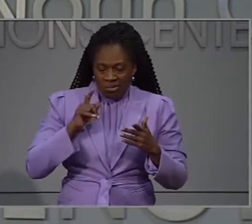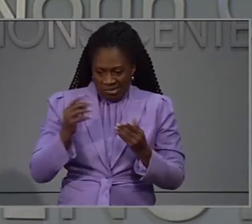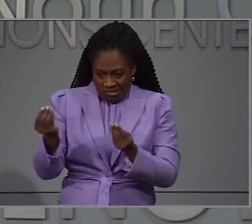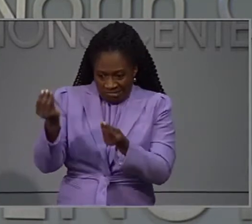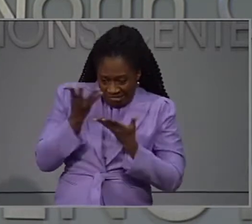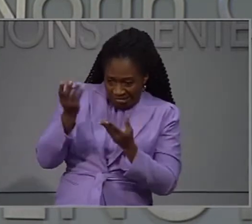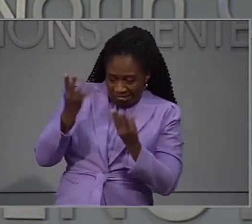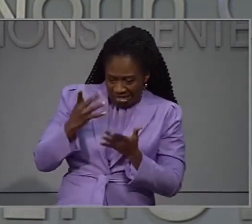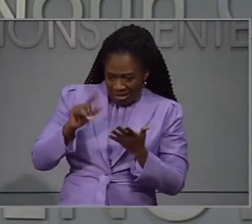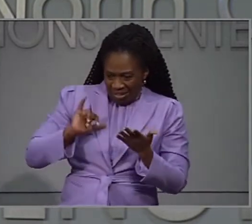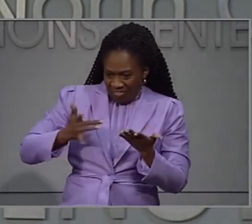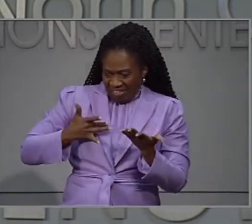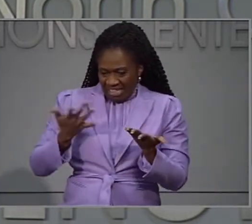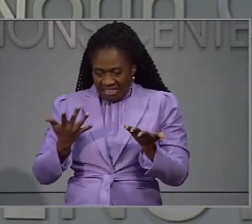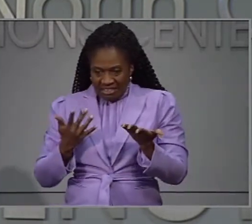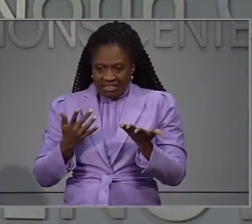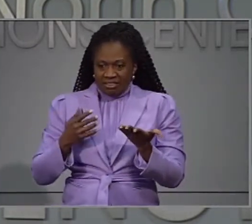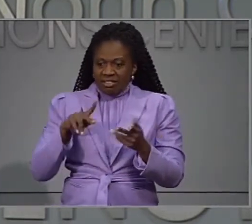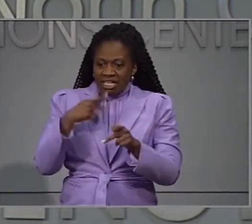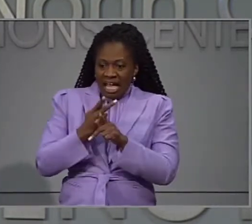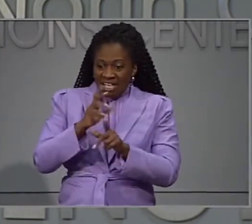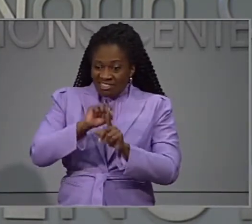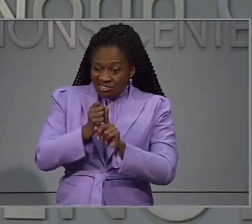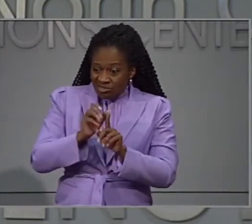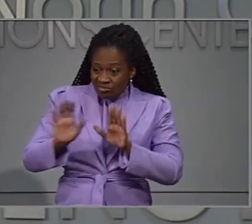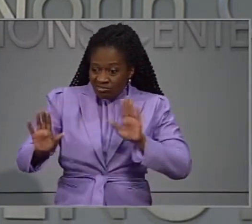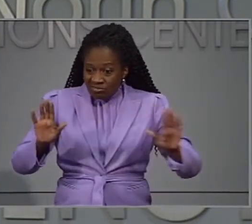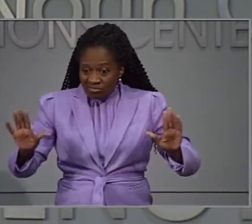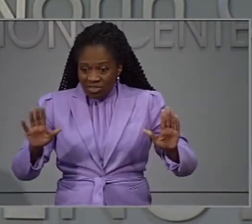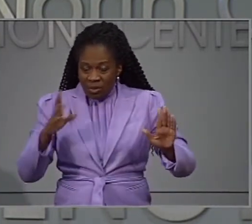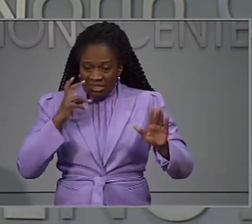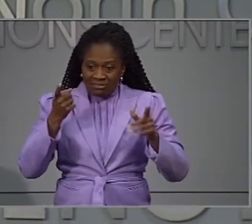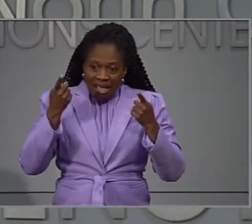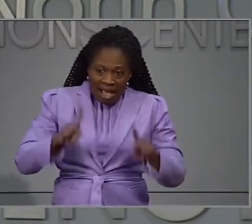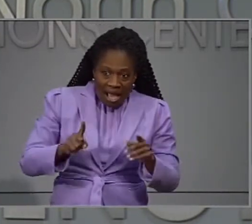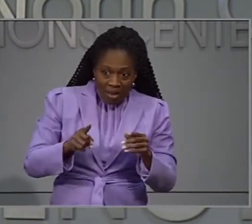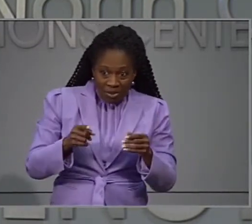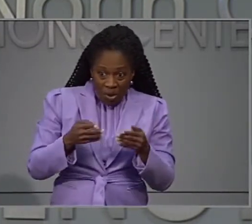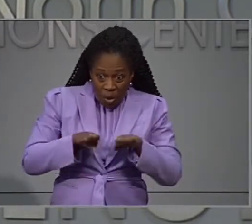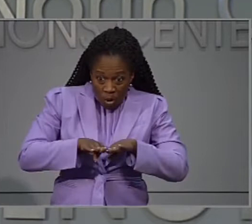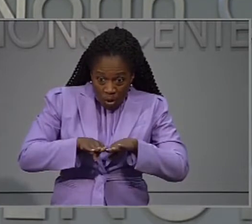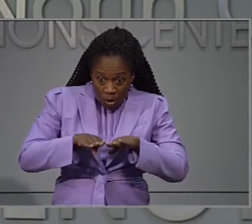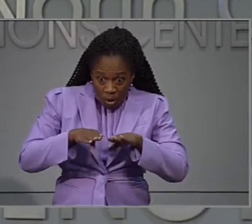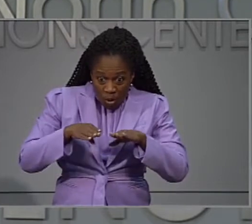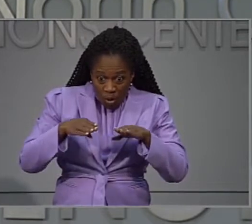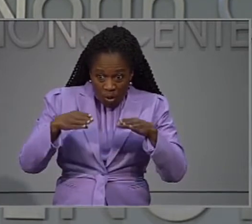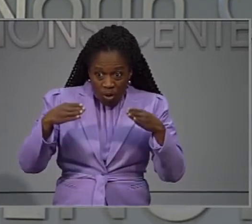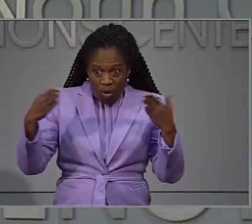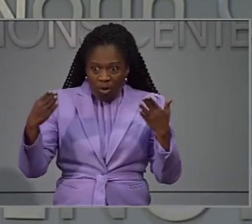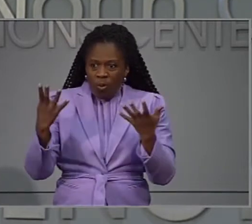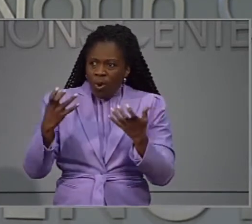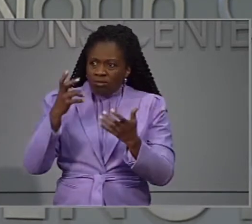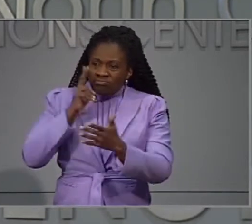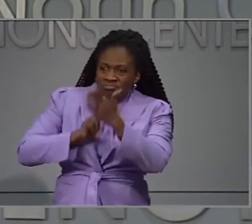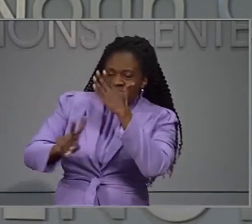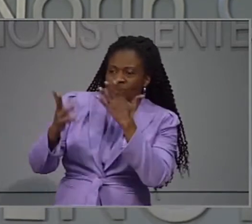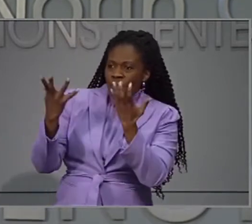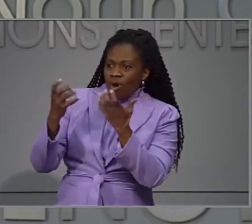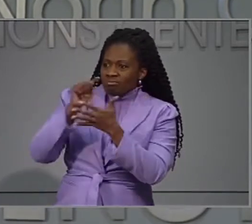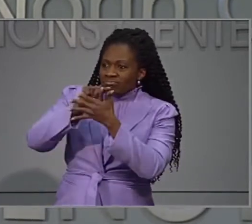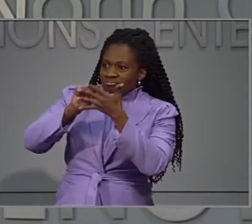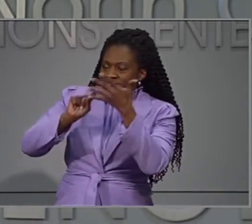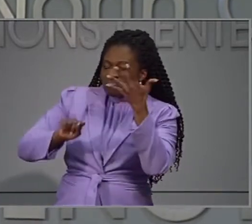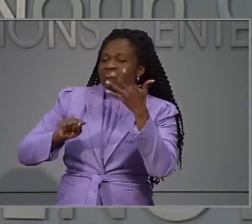us what it's like, what kind of conditions they would like to see as we reopen. We've talked